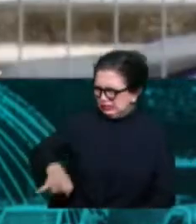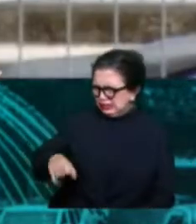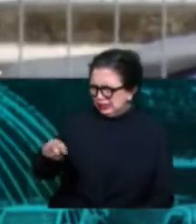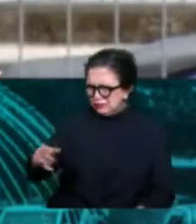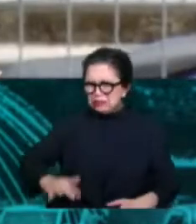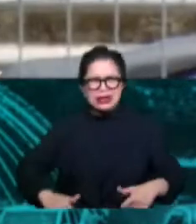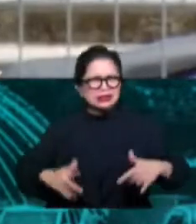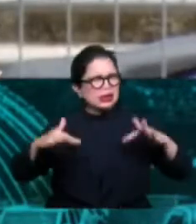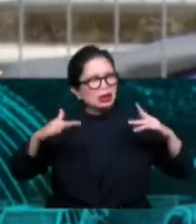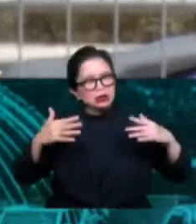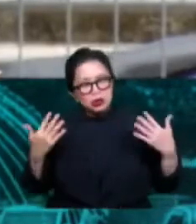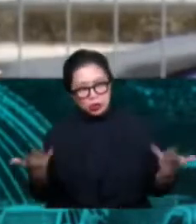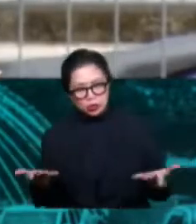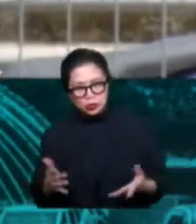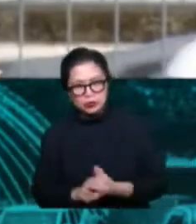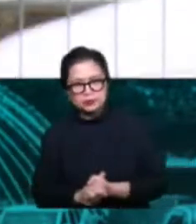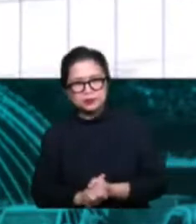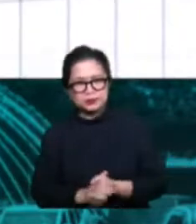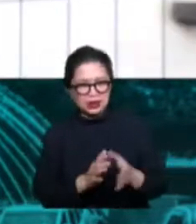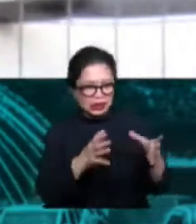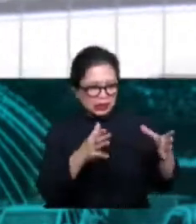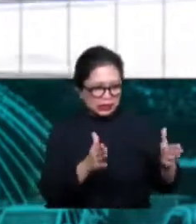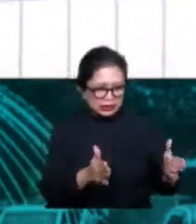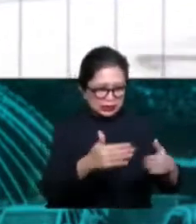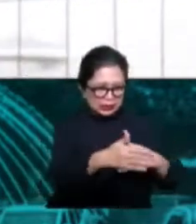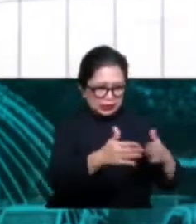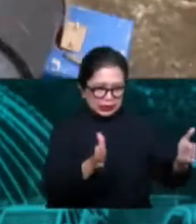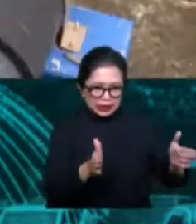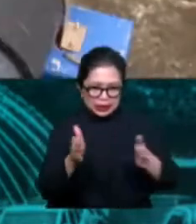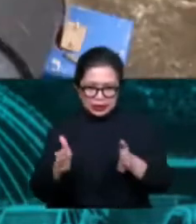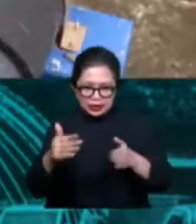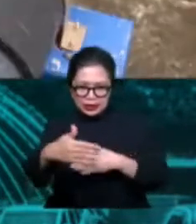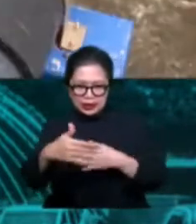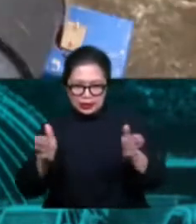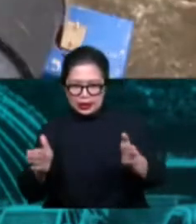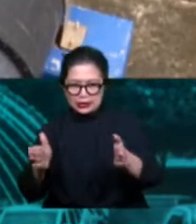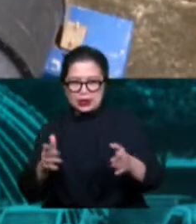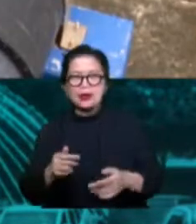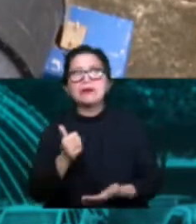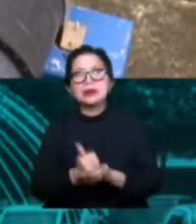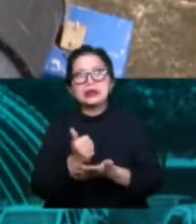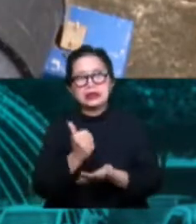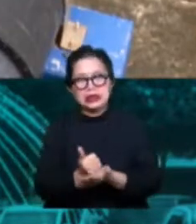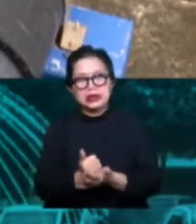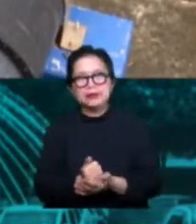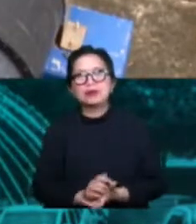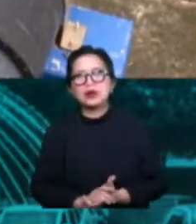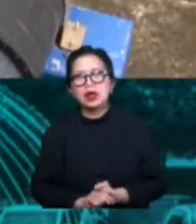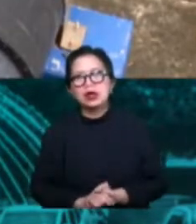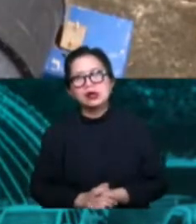the spatial is important because sometimes people cannot